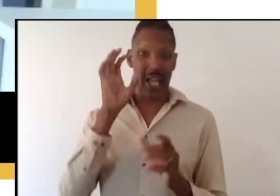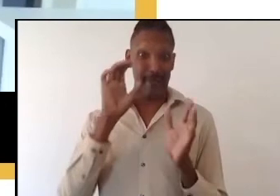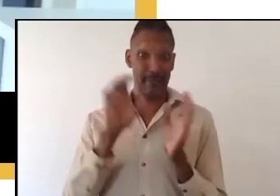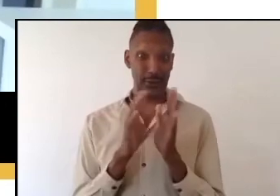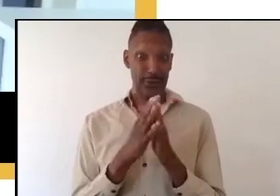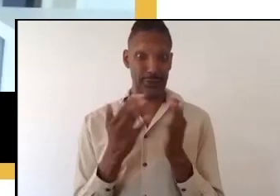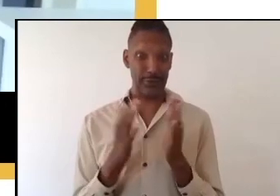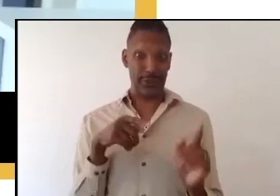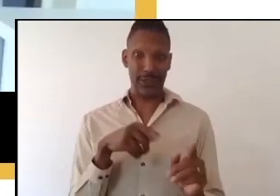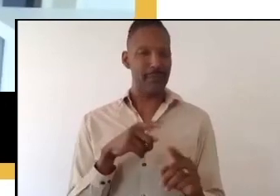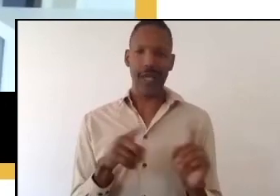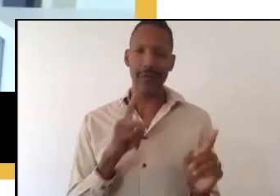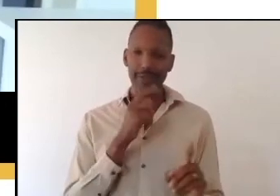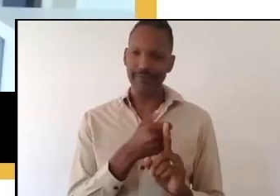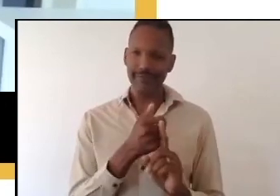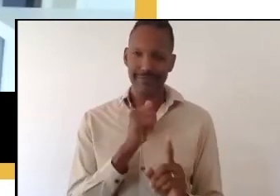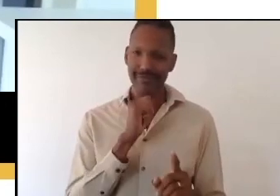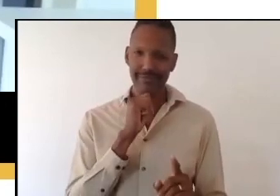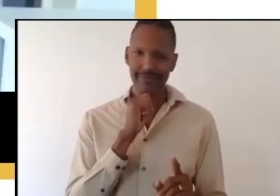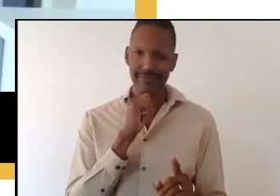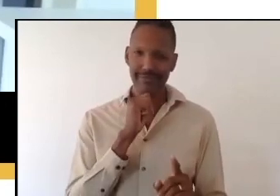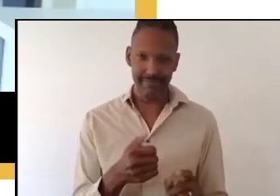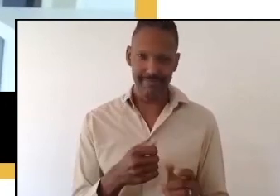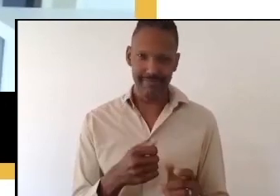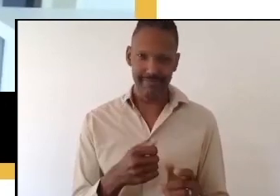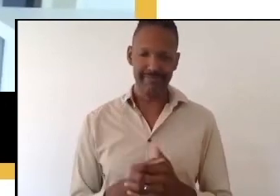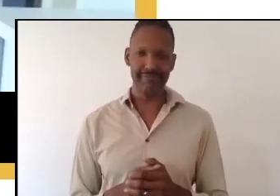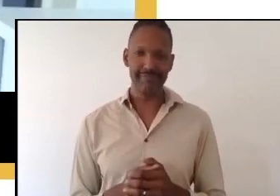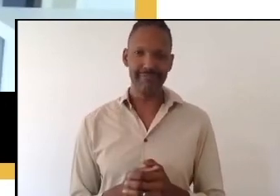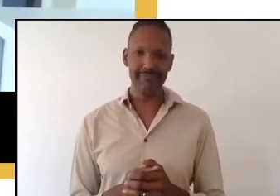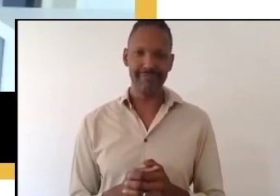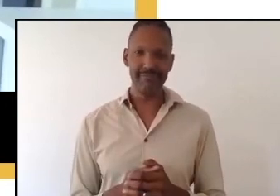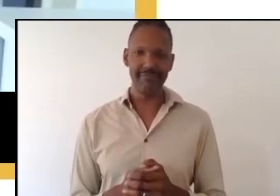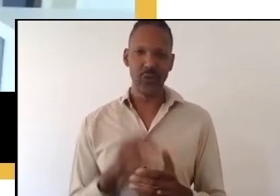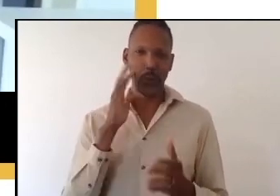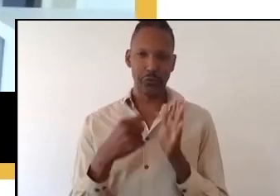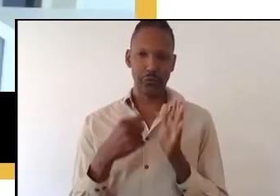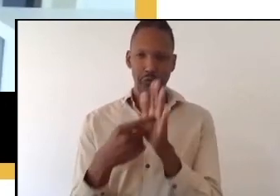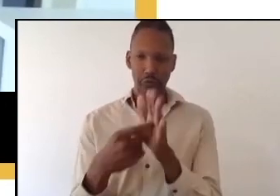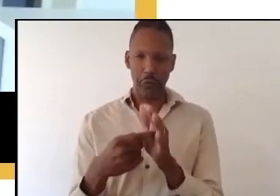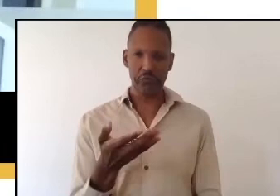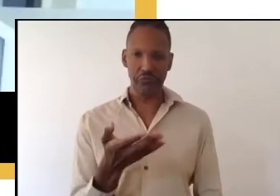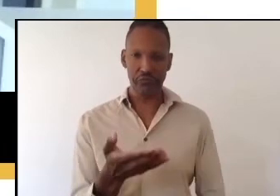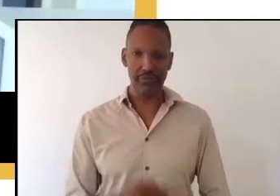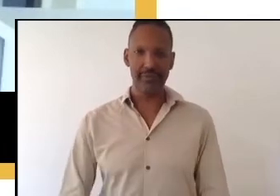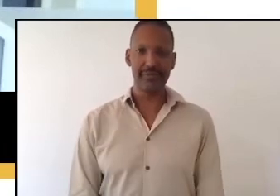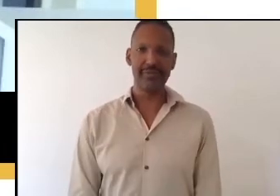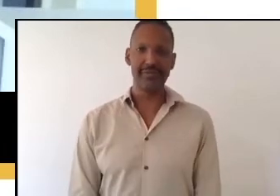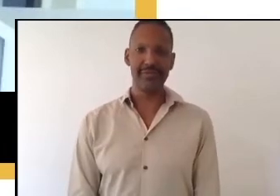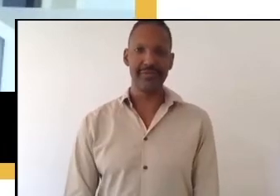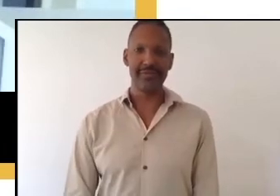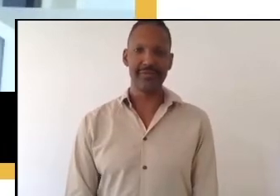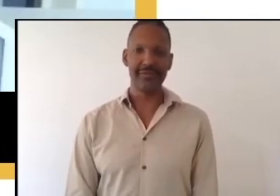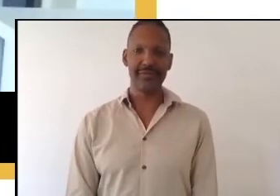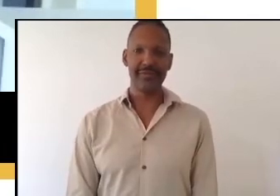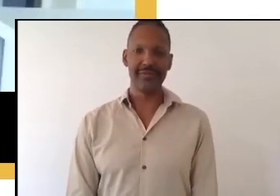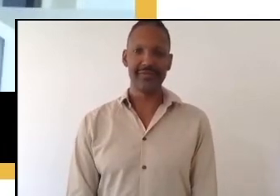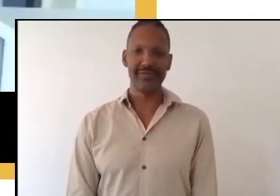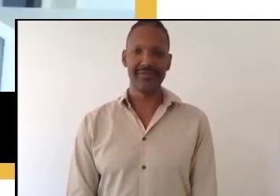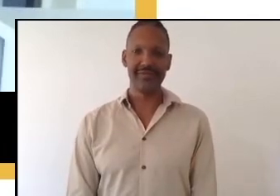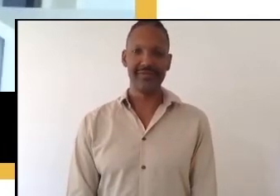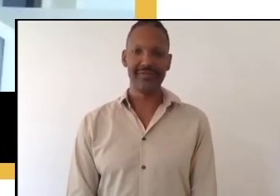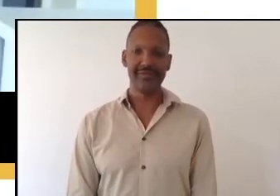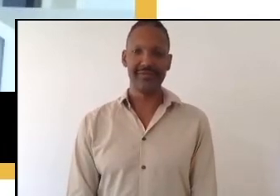book that you read like any picture book, which it is. But it's meant to be interrupted, and I'll show you how I set that